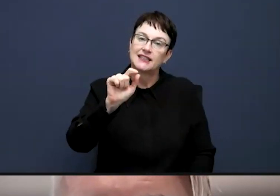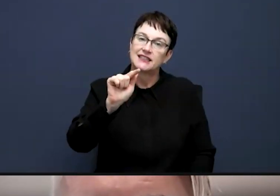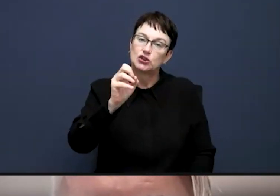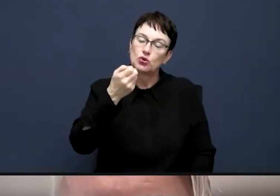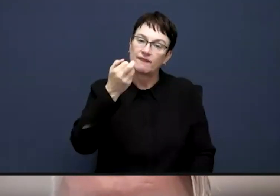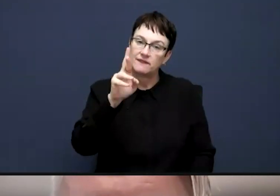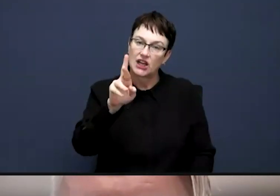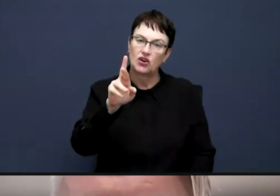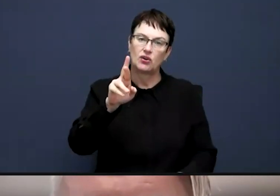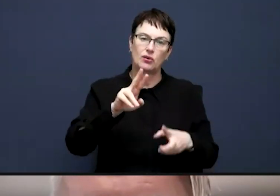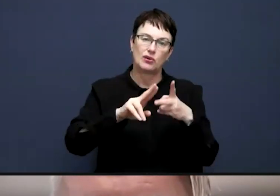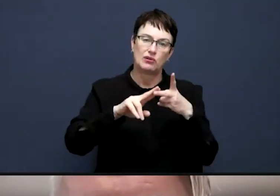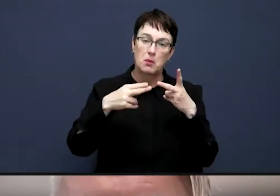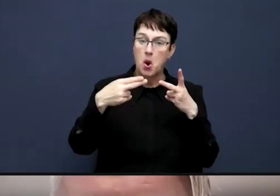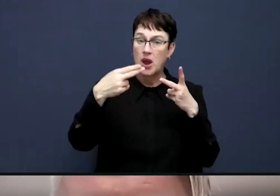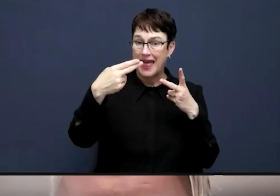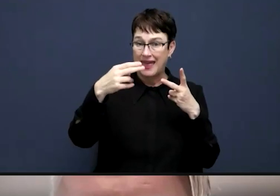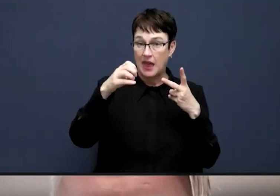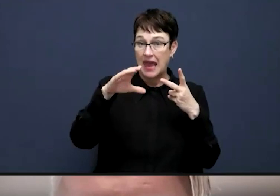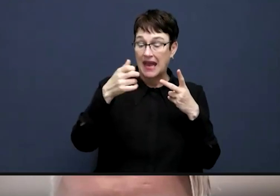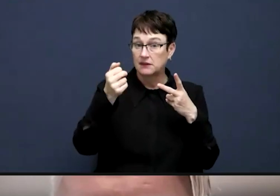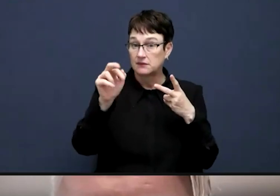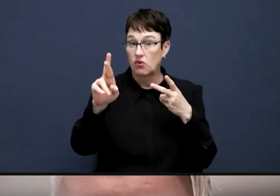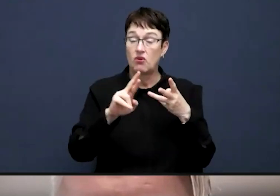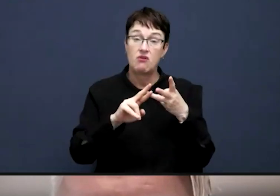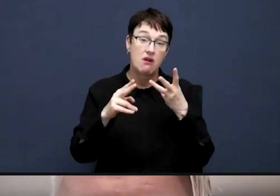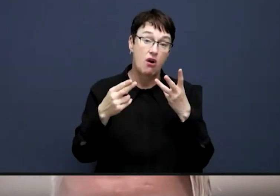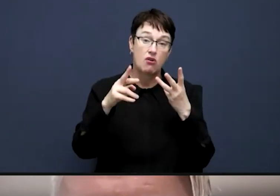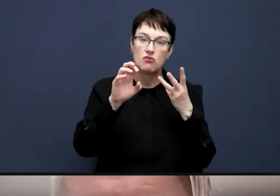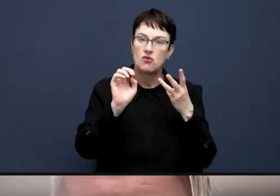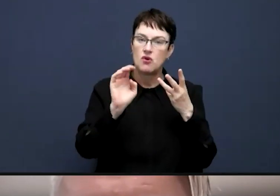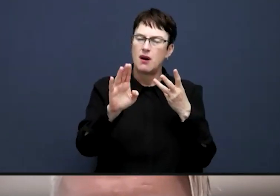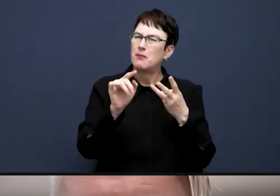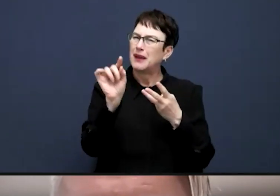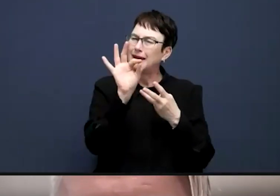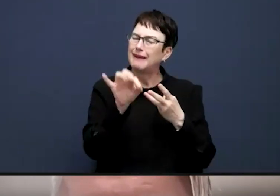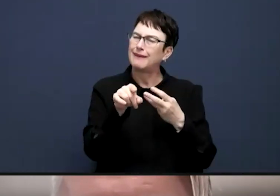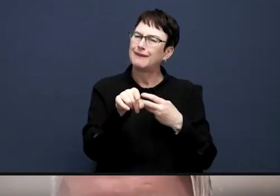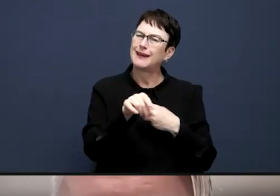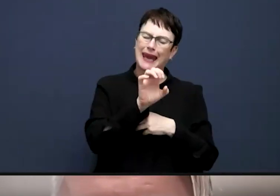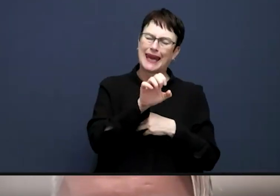the EPUB format hasn't take off in Europe so much, I find.